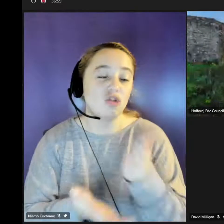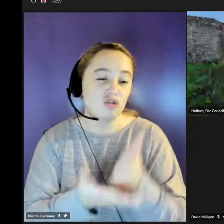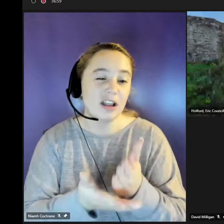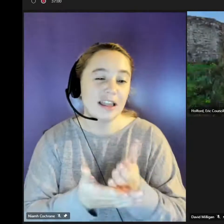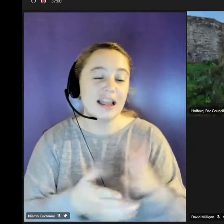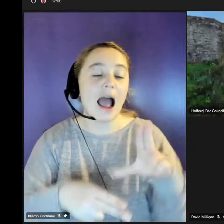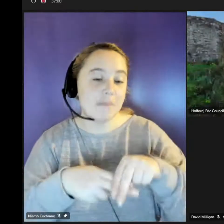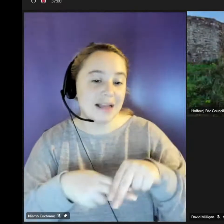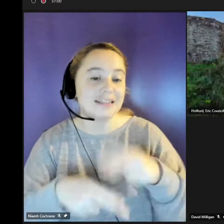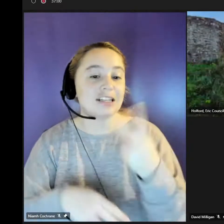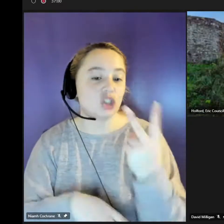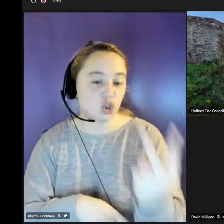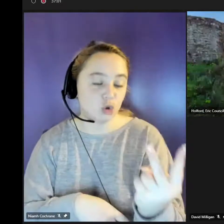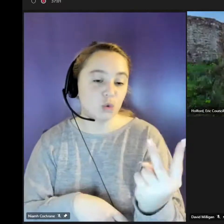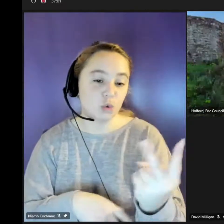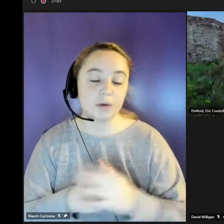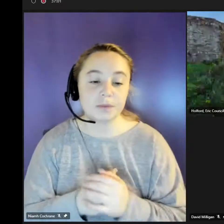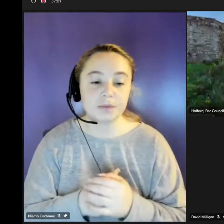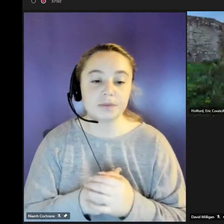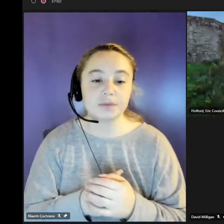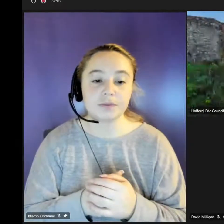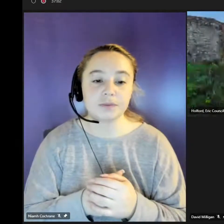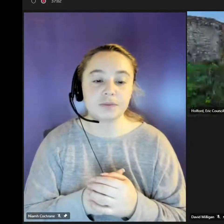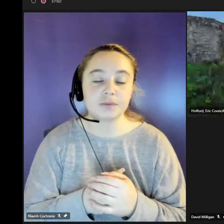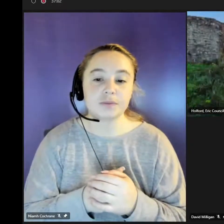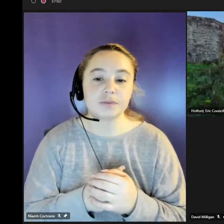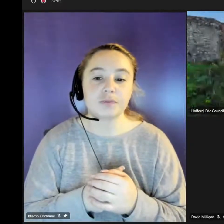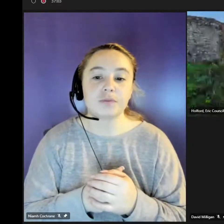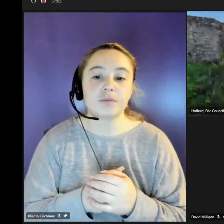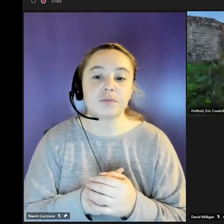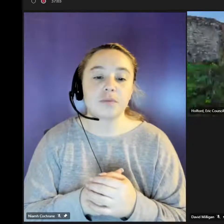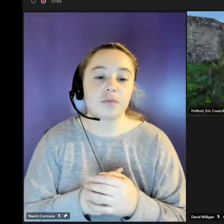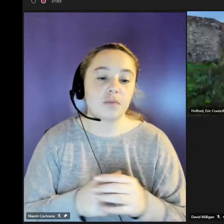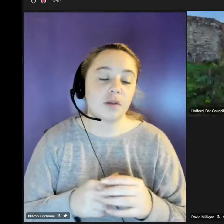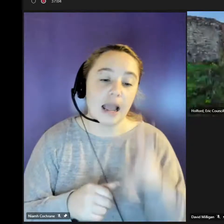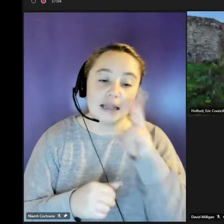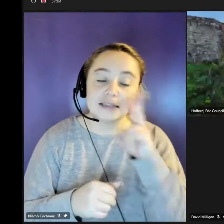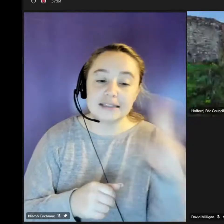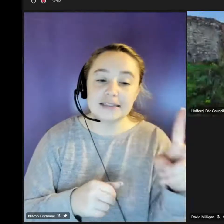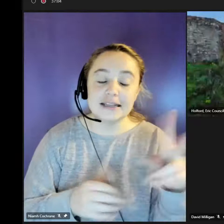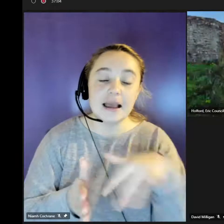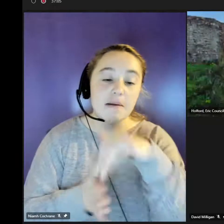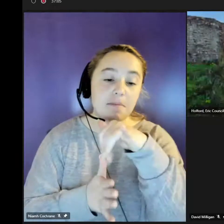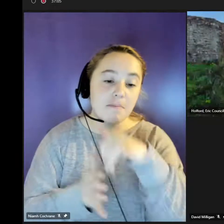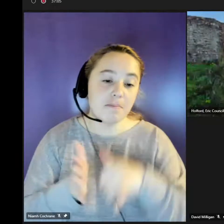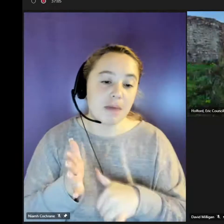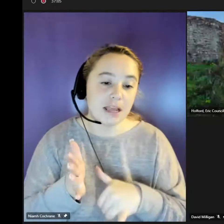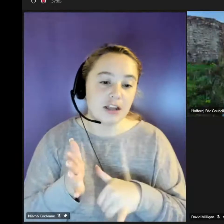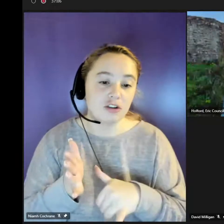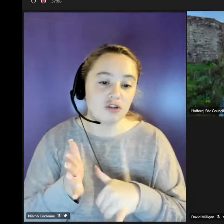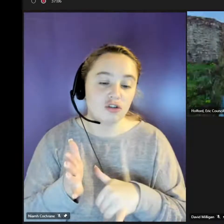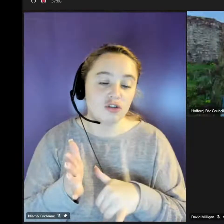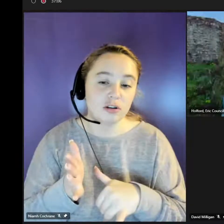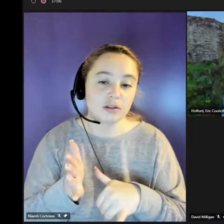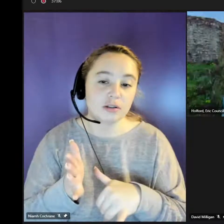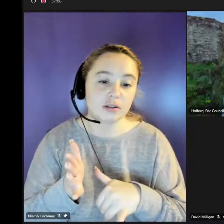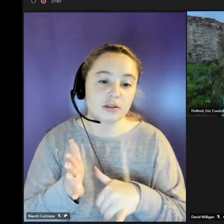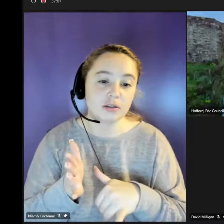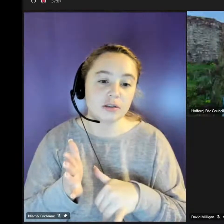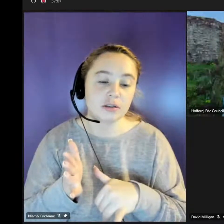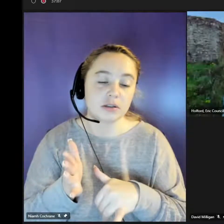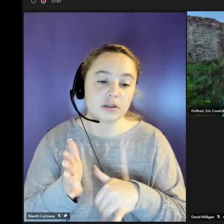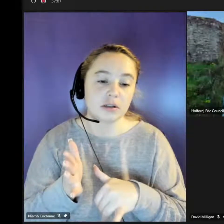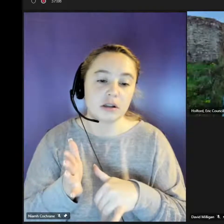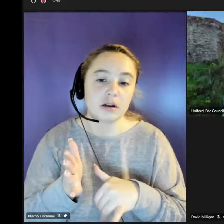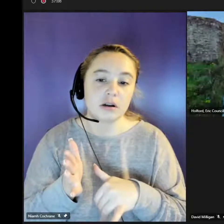2, and these are shown on pages, sorry, I